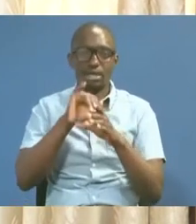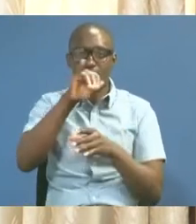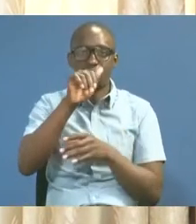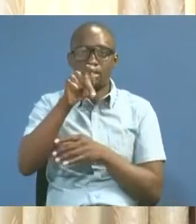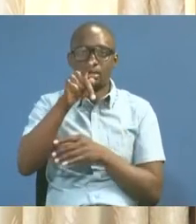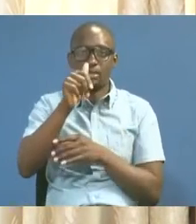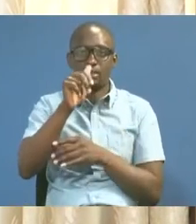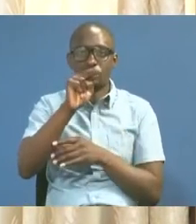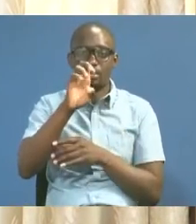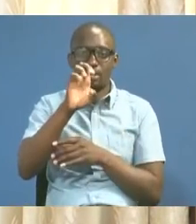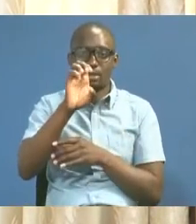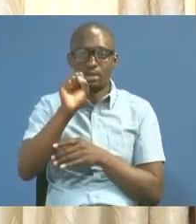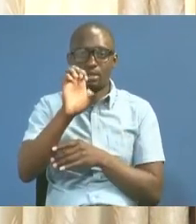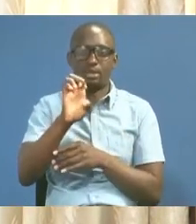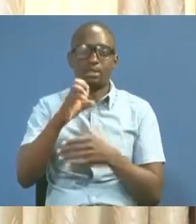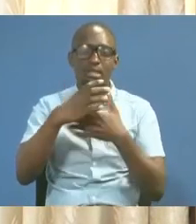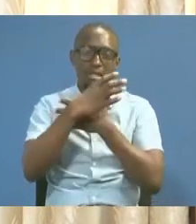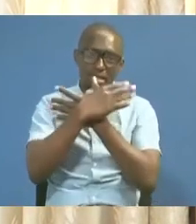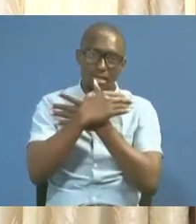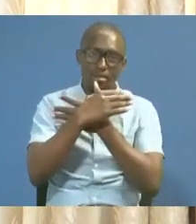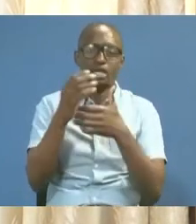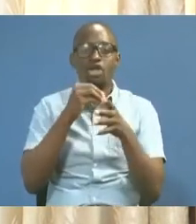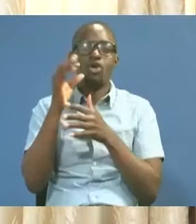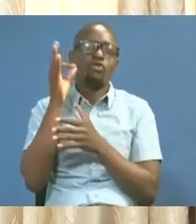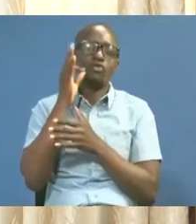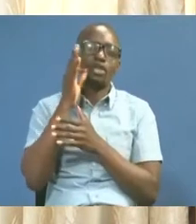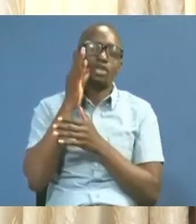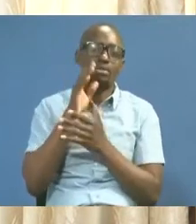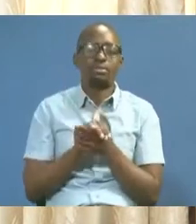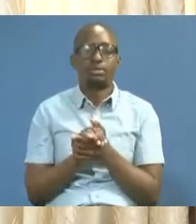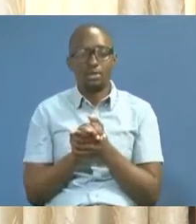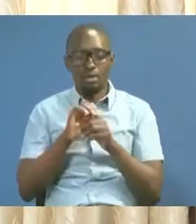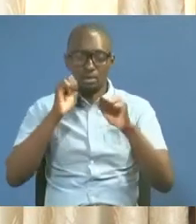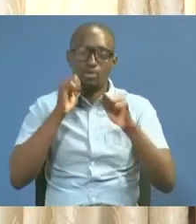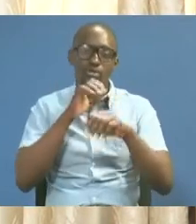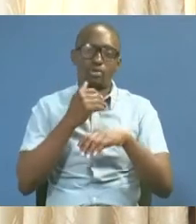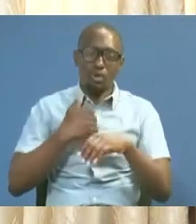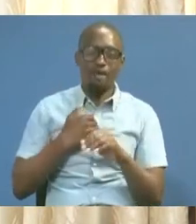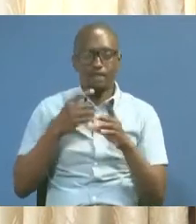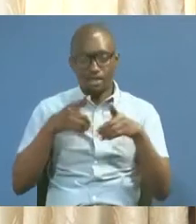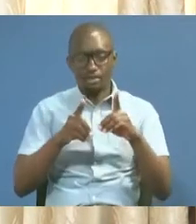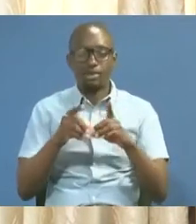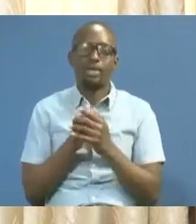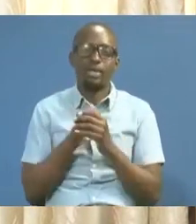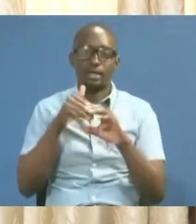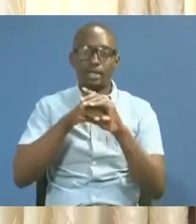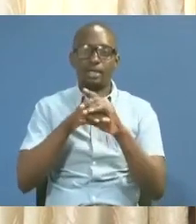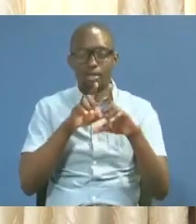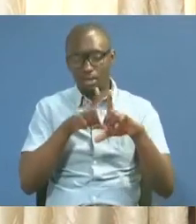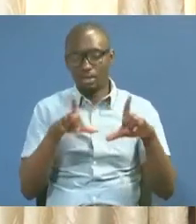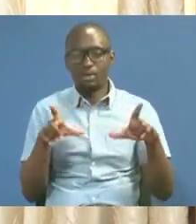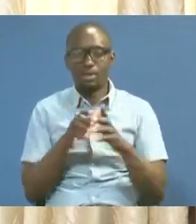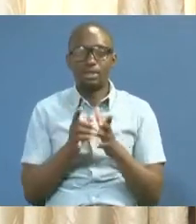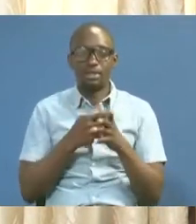language, German, or French. You can take a diploma in those languages. We also have a diploma